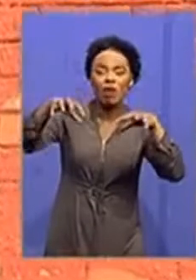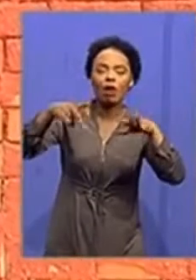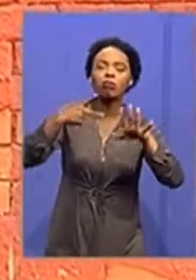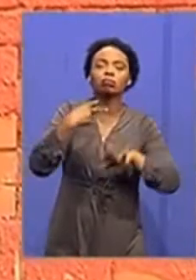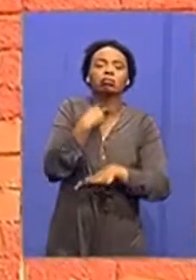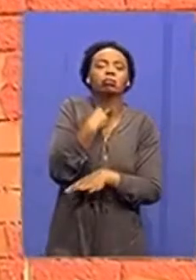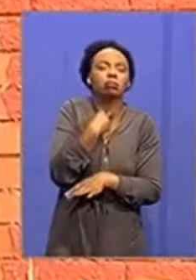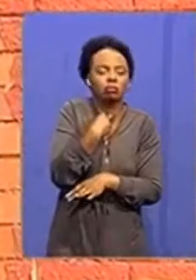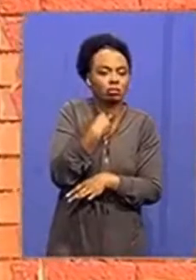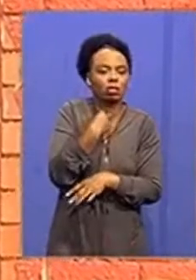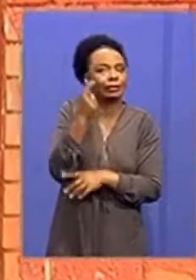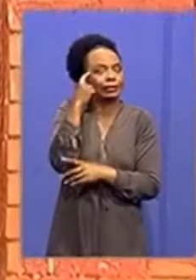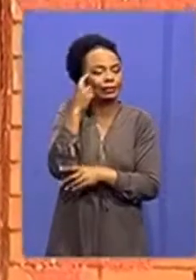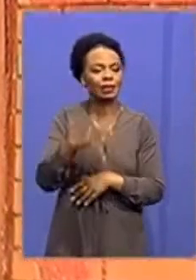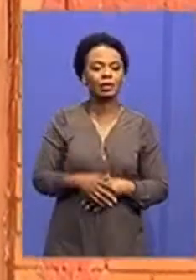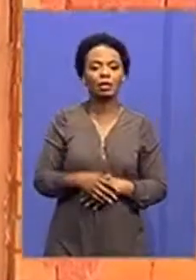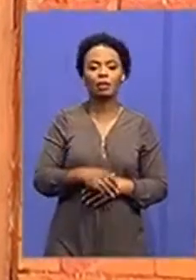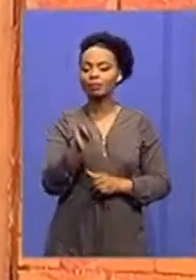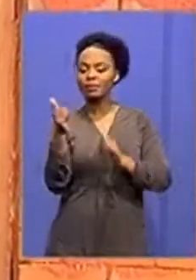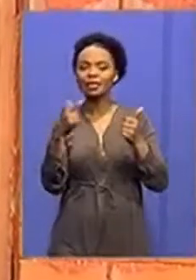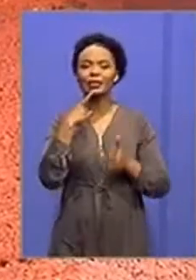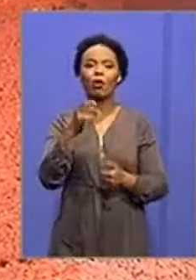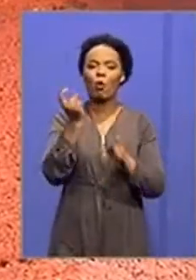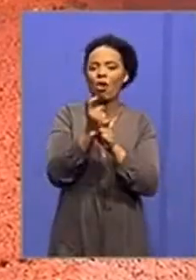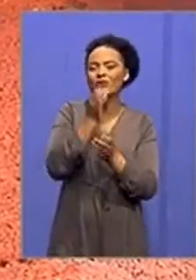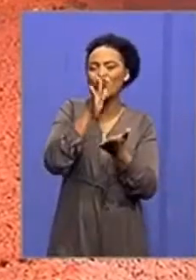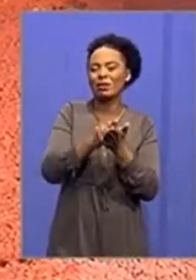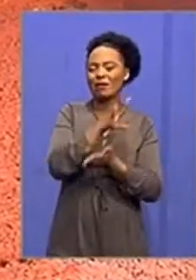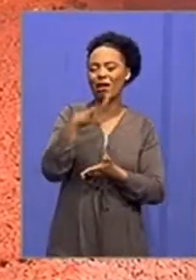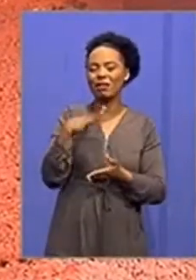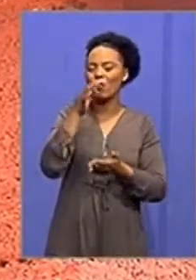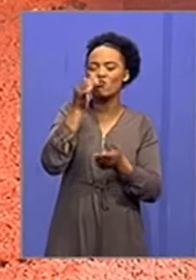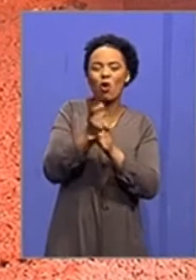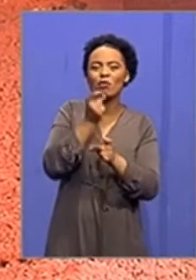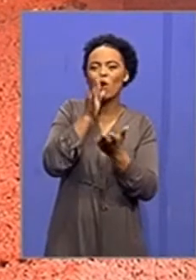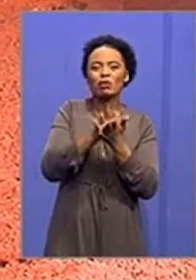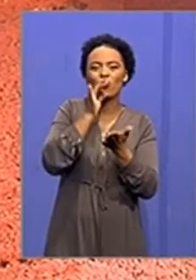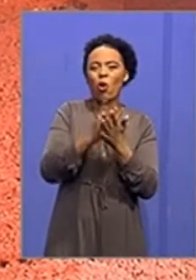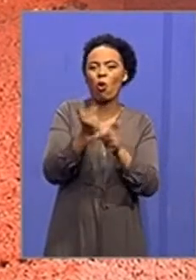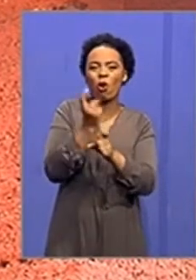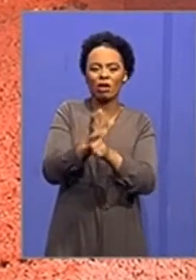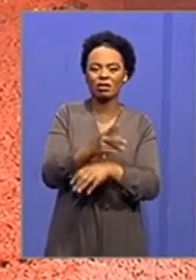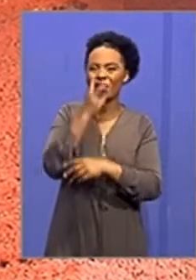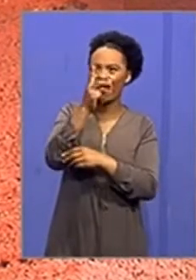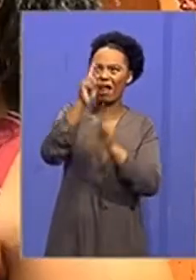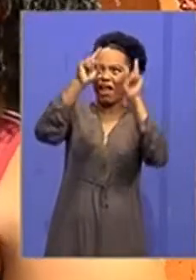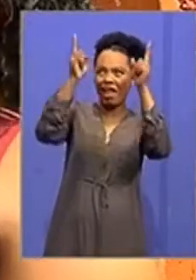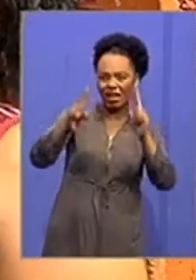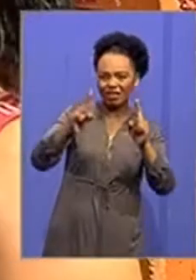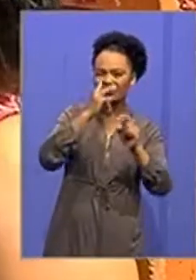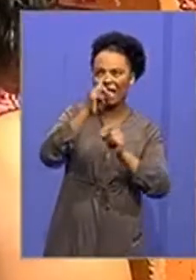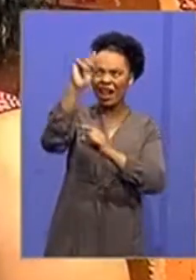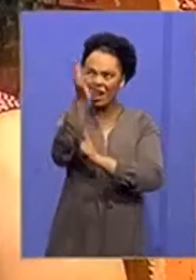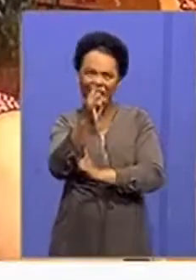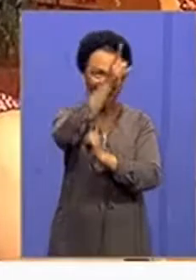As you can see the cracks there, they came a lot